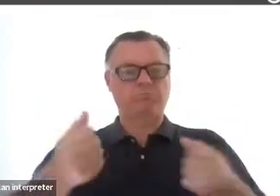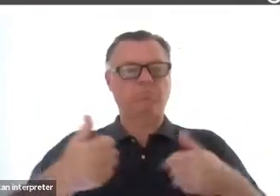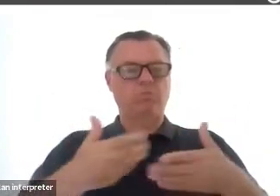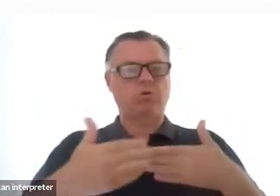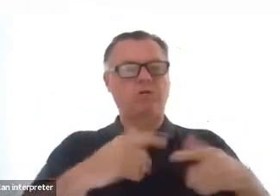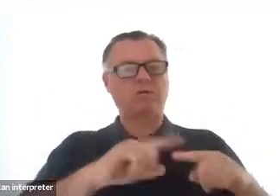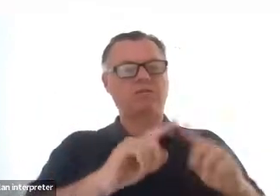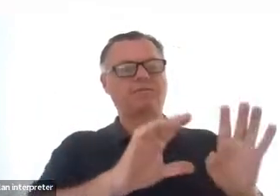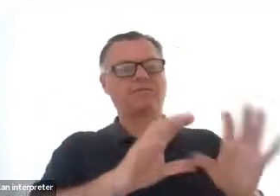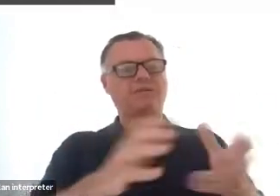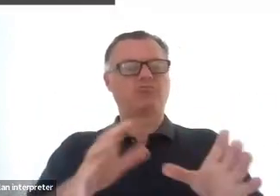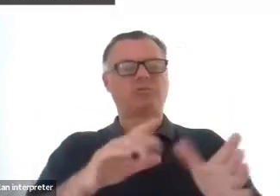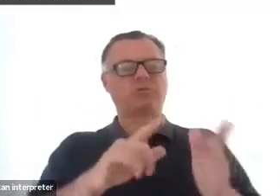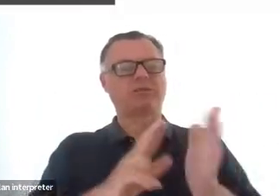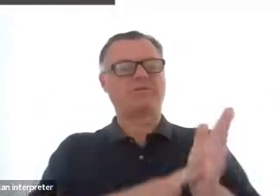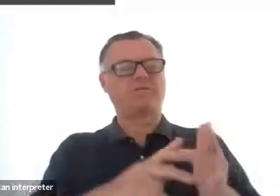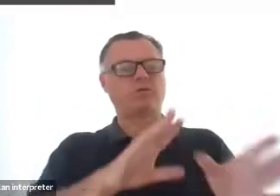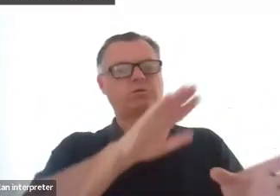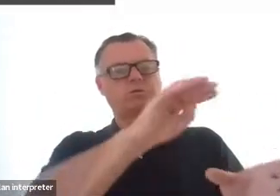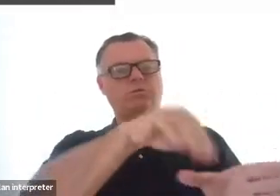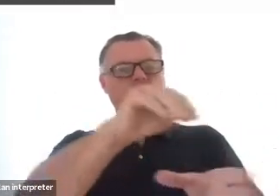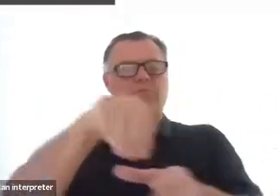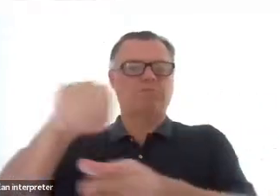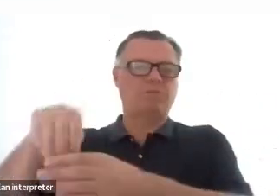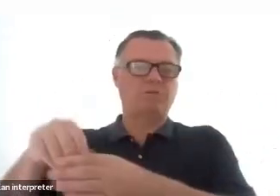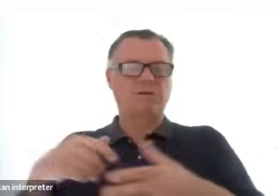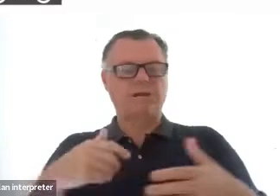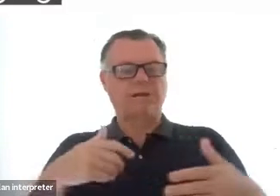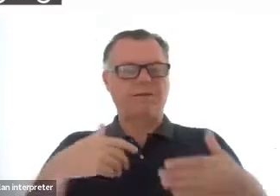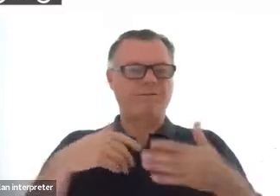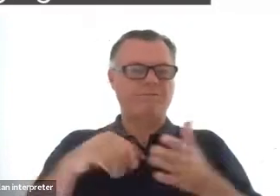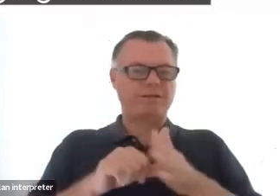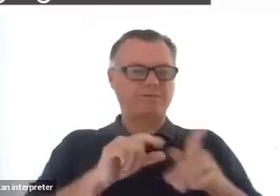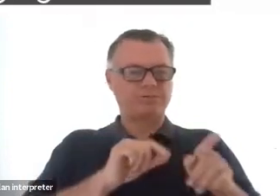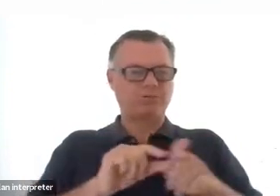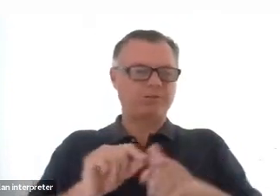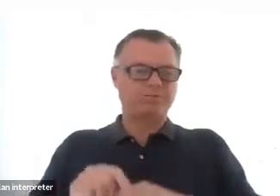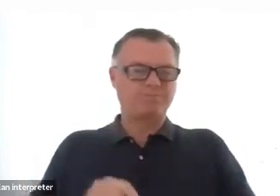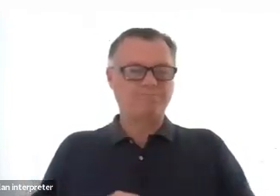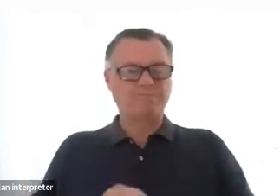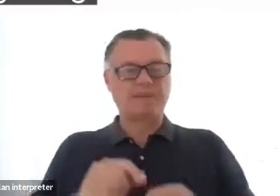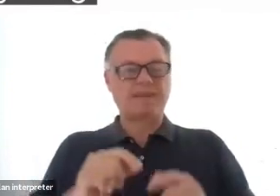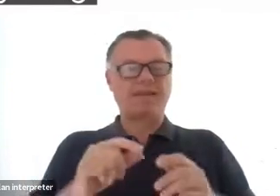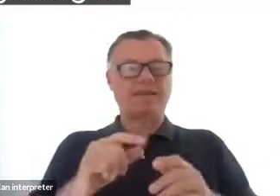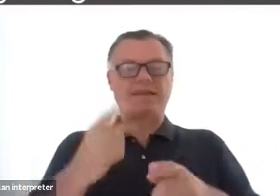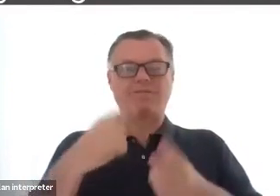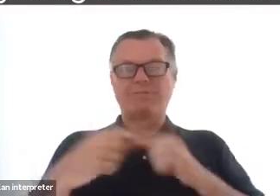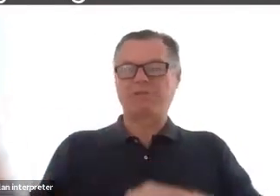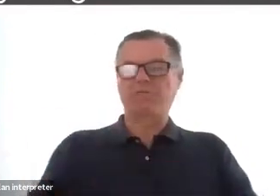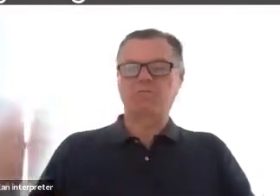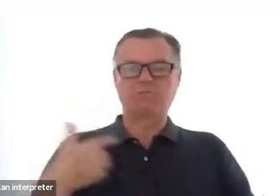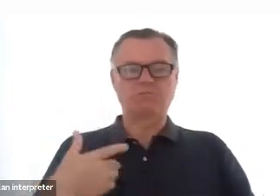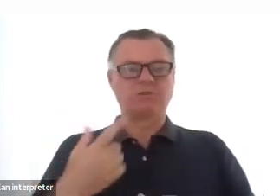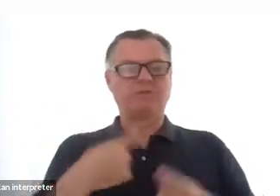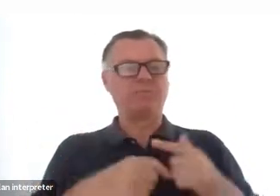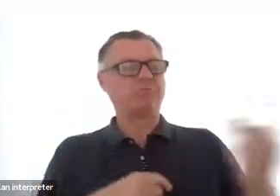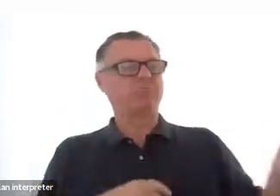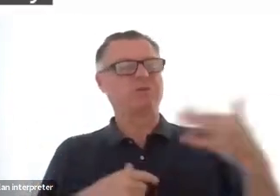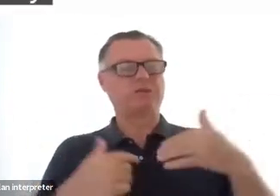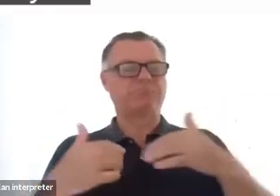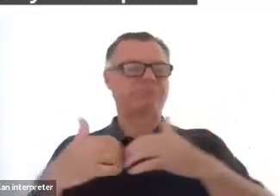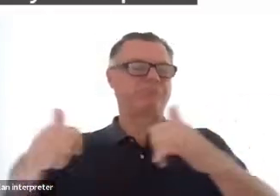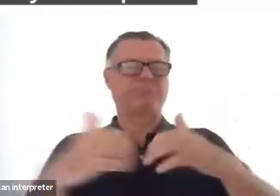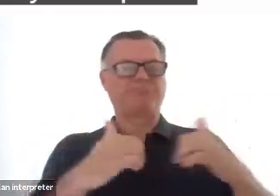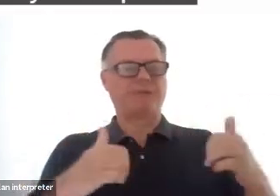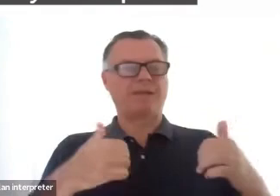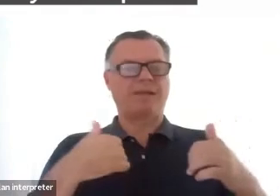records aligned with NDS requirements. Instead of managing scattered information, everything is centralized, trackable, and ready